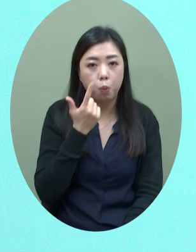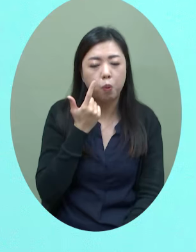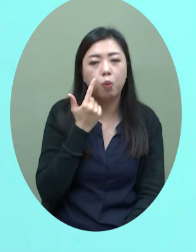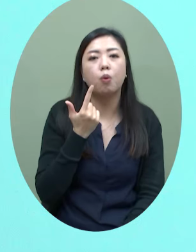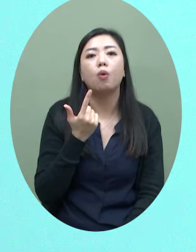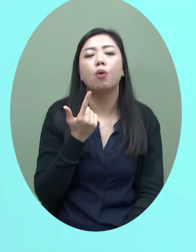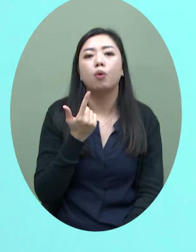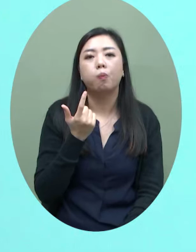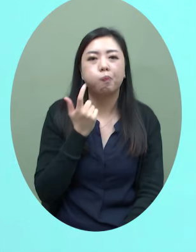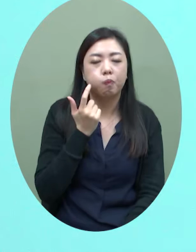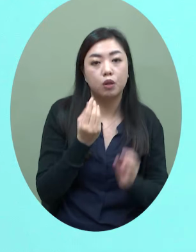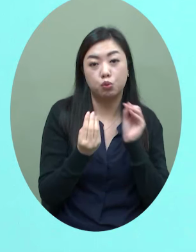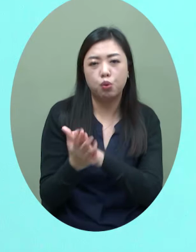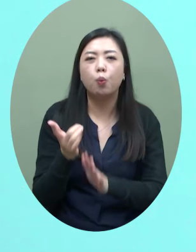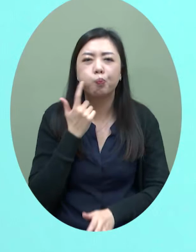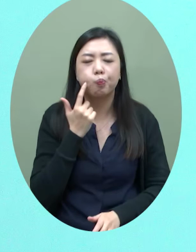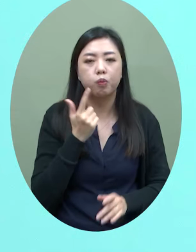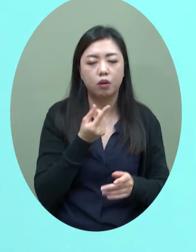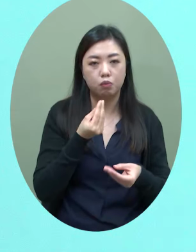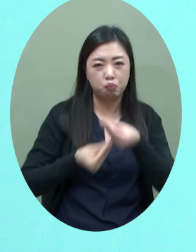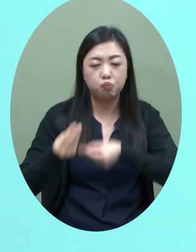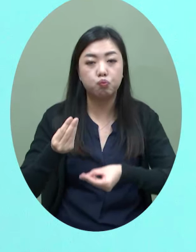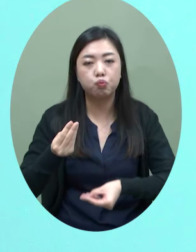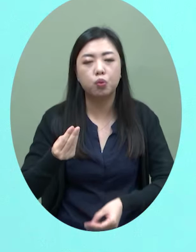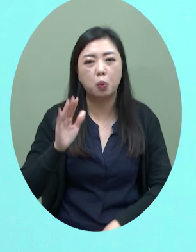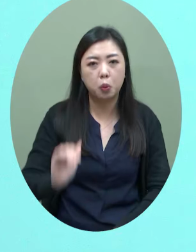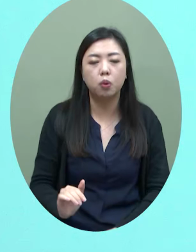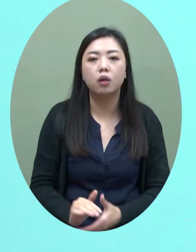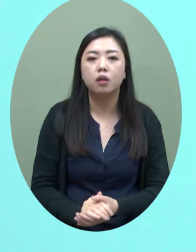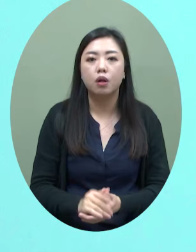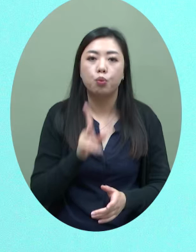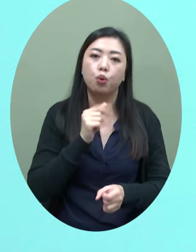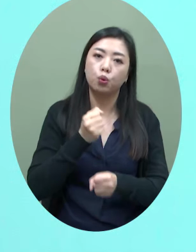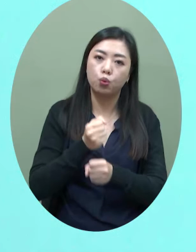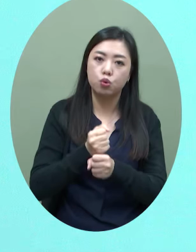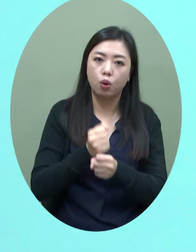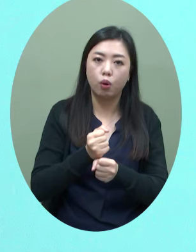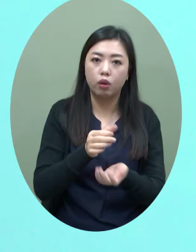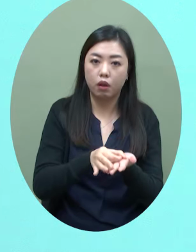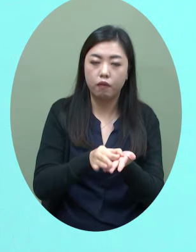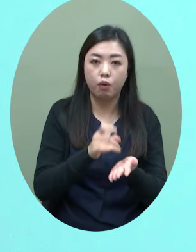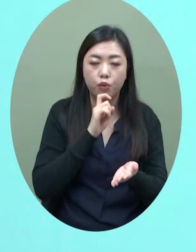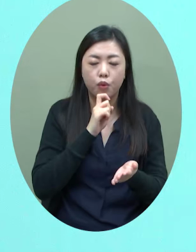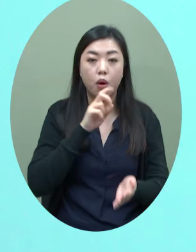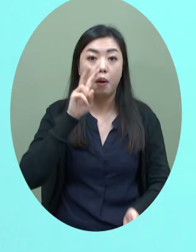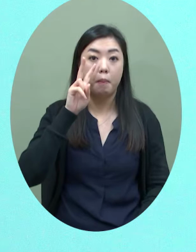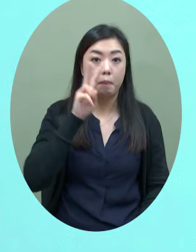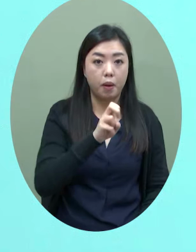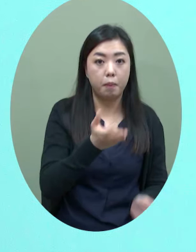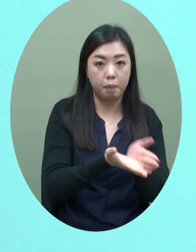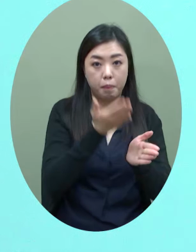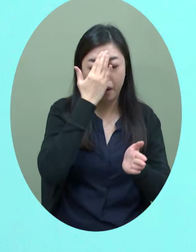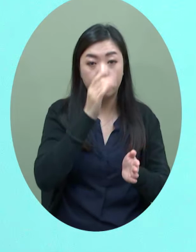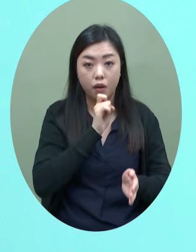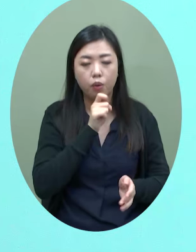is concerned, the policy is when there is one confirmed case, then the workplace has to be subject to a